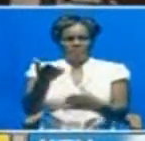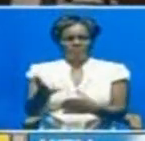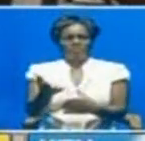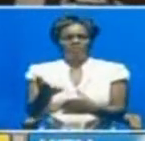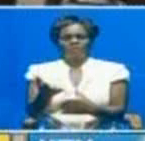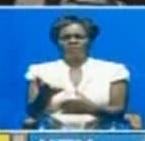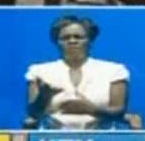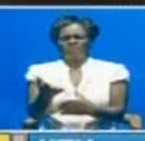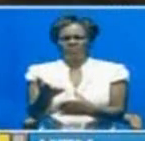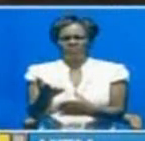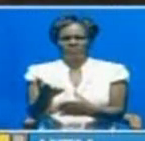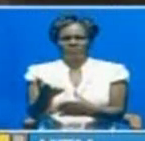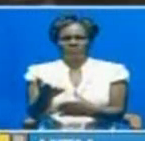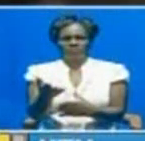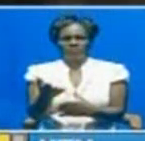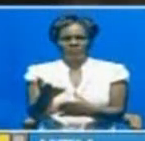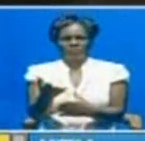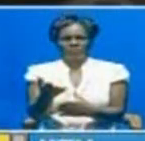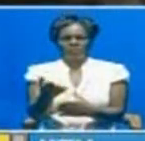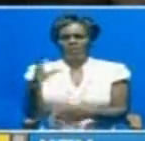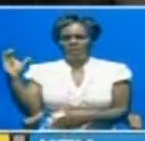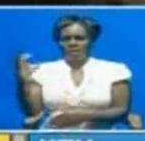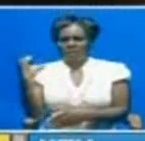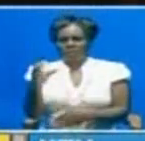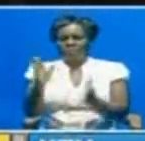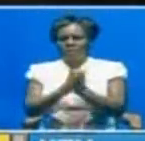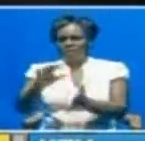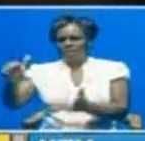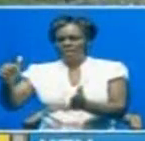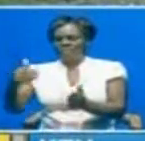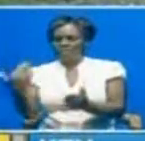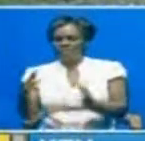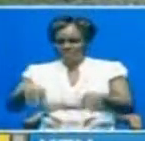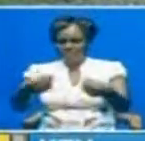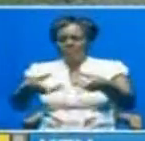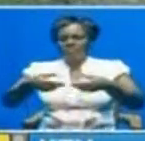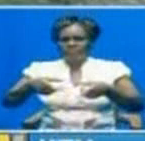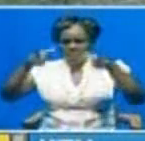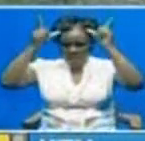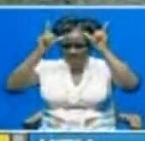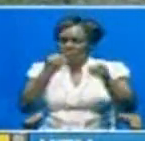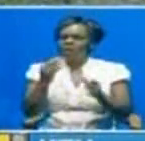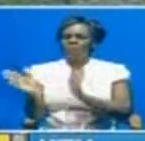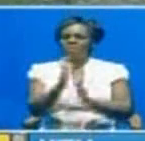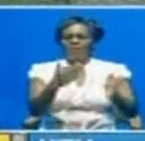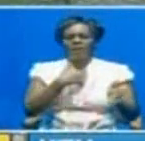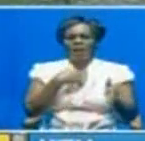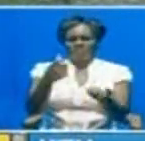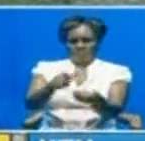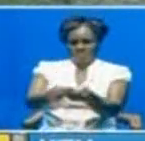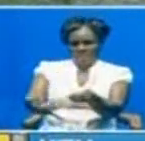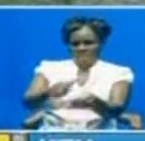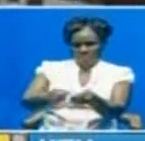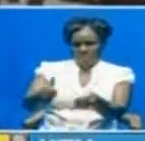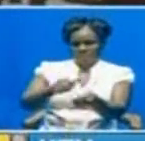just supplement them with calcium, molasses powder, and salt combined. We are also plowing maize, which we